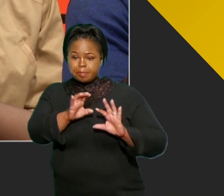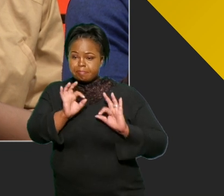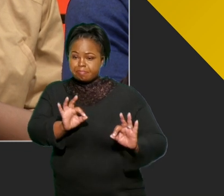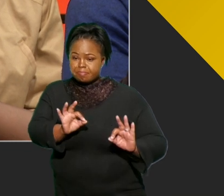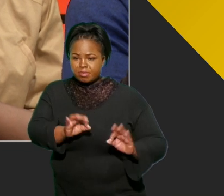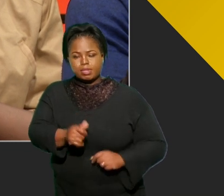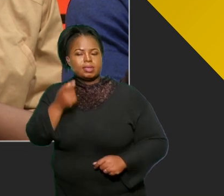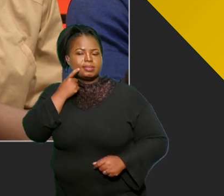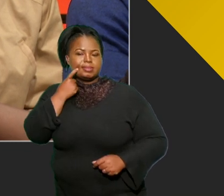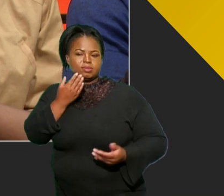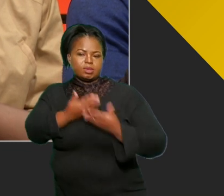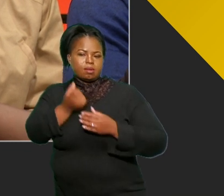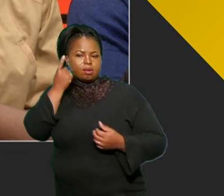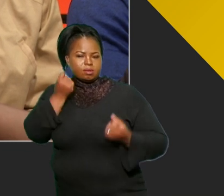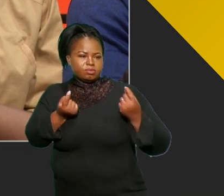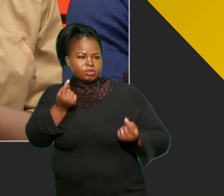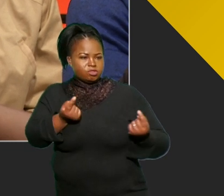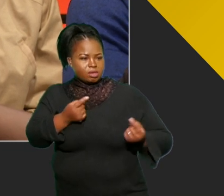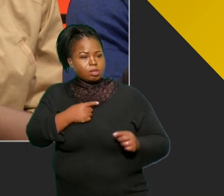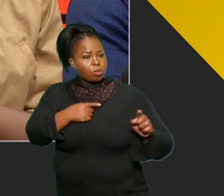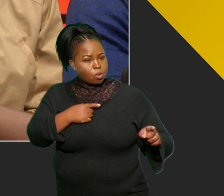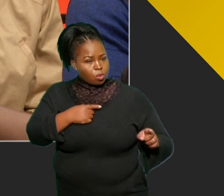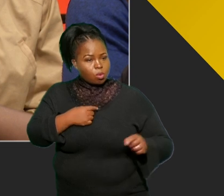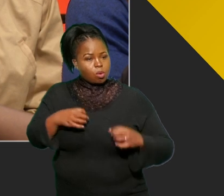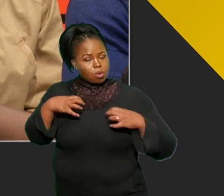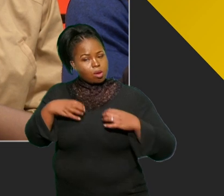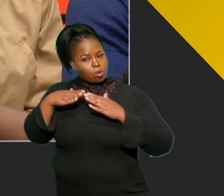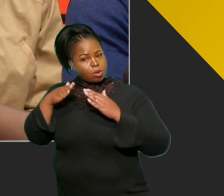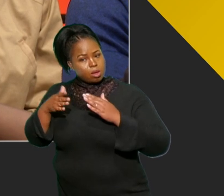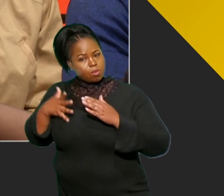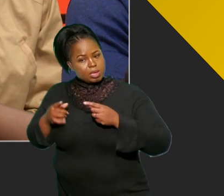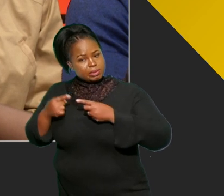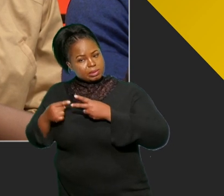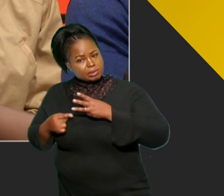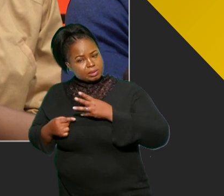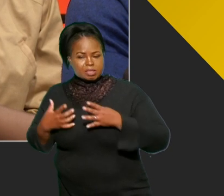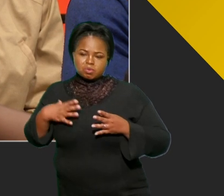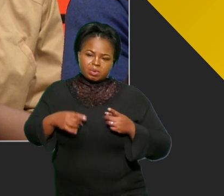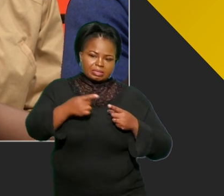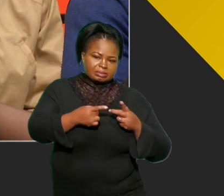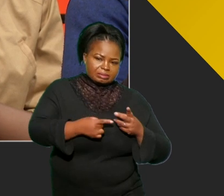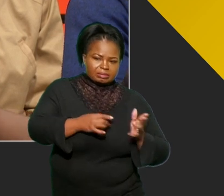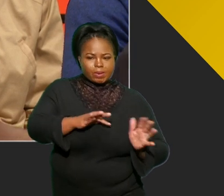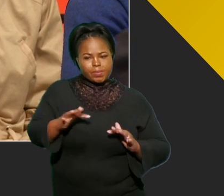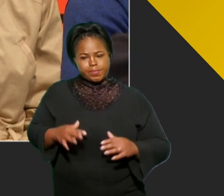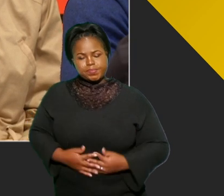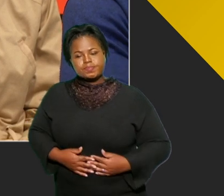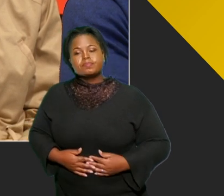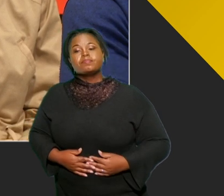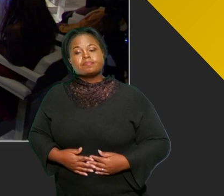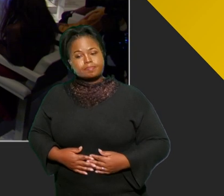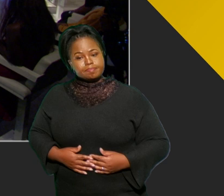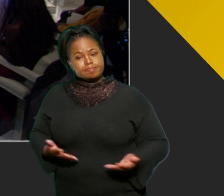at least ke lapho ke siyakhona ukuthi si understand okay ukuthi okay uma stand ufuna lokhu nalokhu nalokhu akafuni listen that. Yes. Okay.